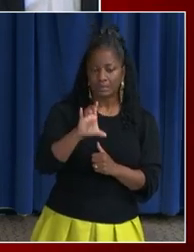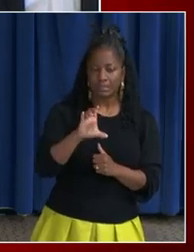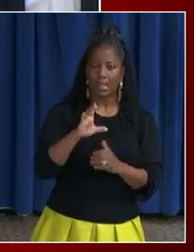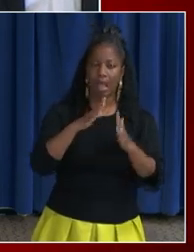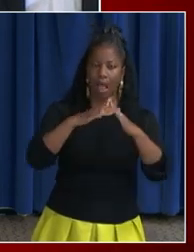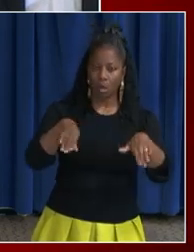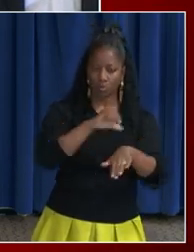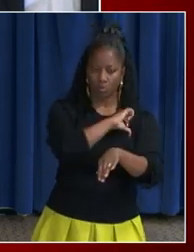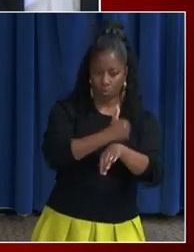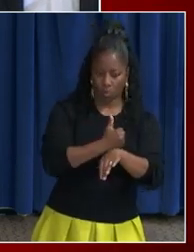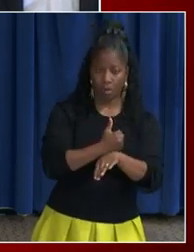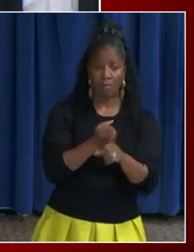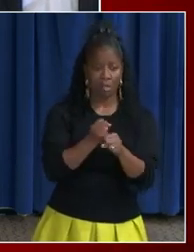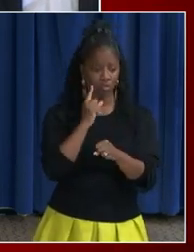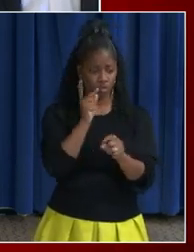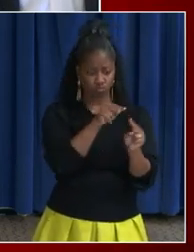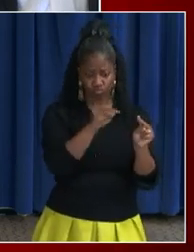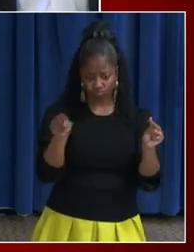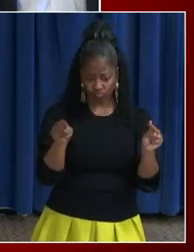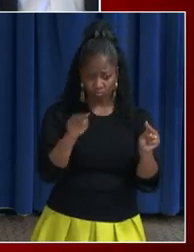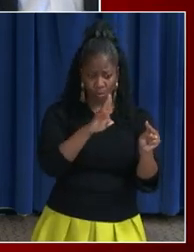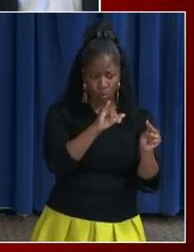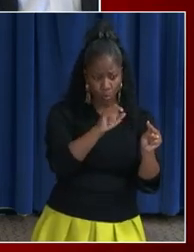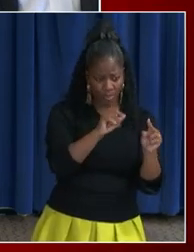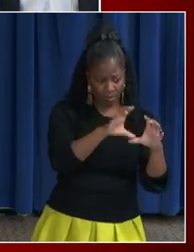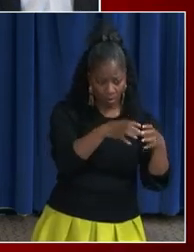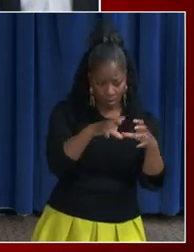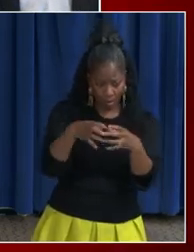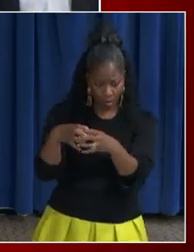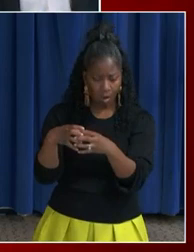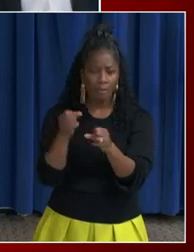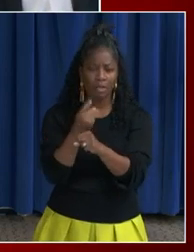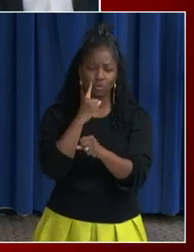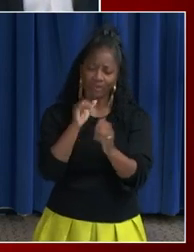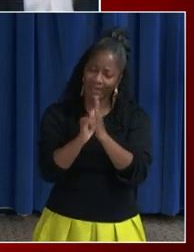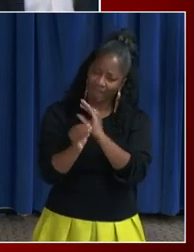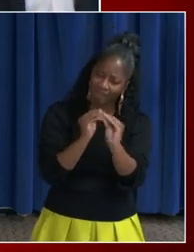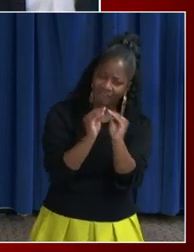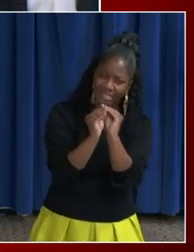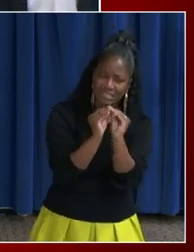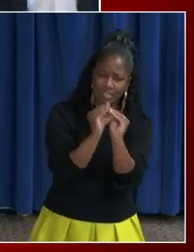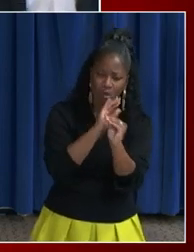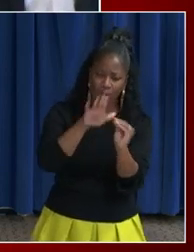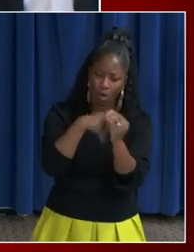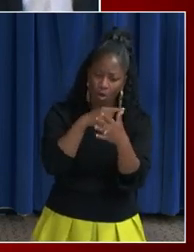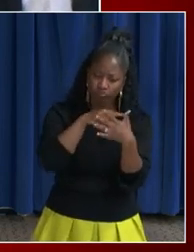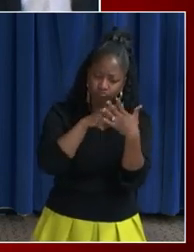units in the Housing Authority's plan to fix those units is